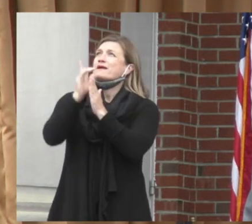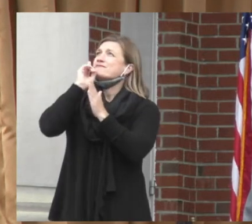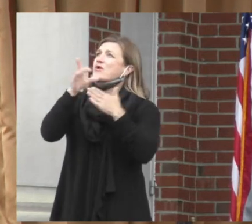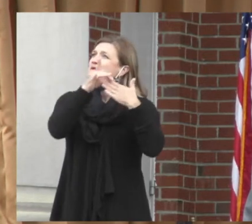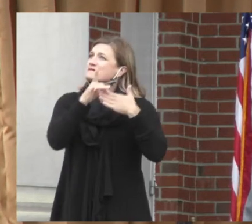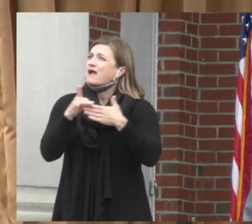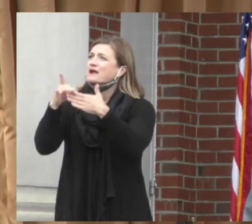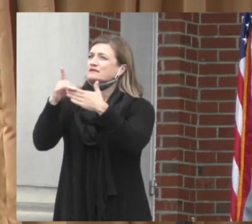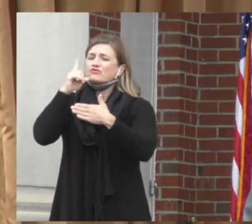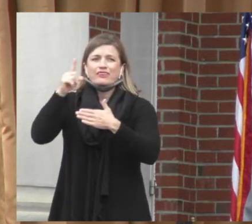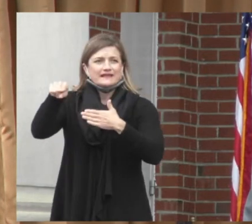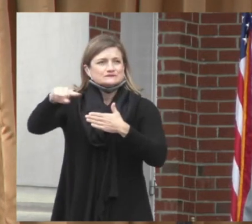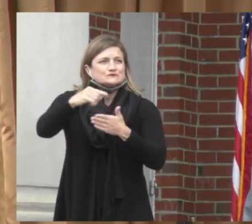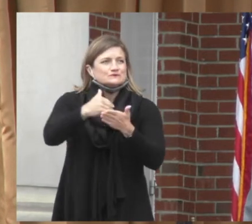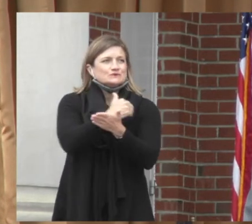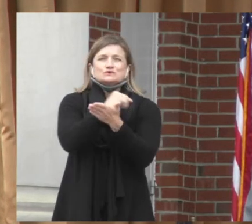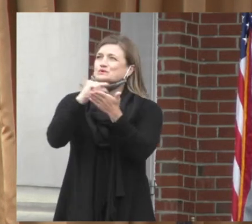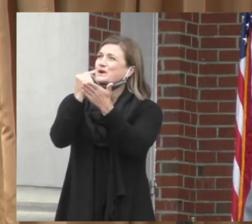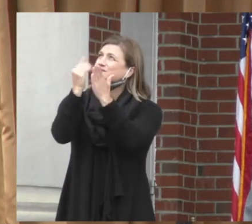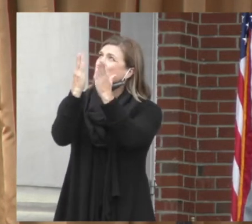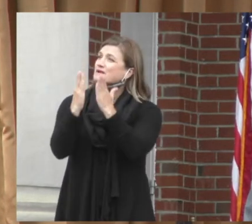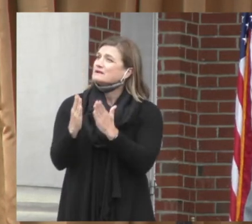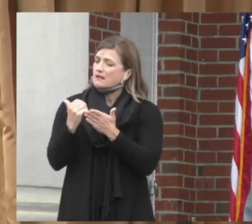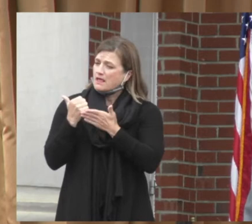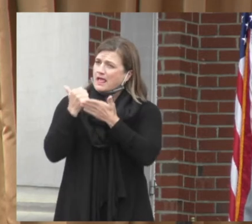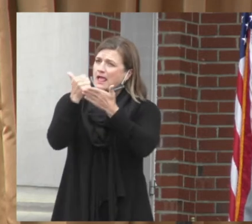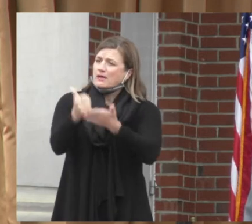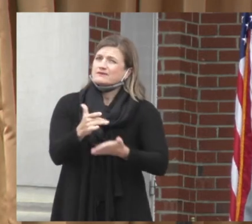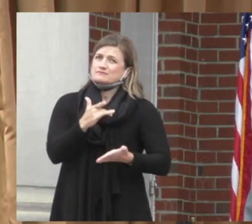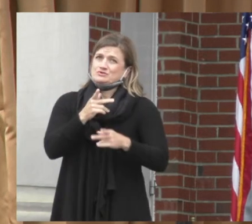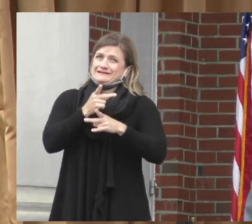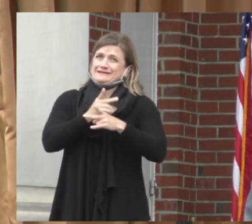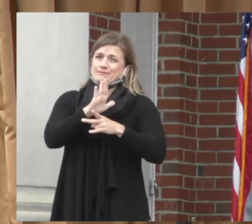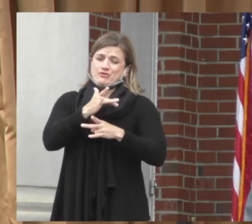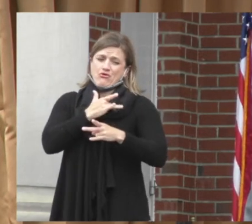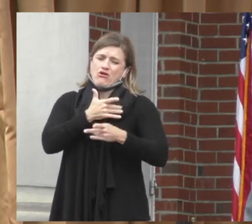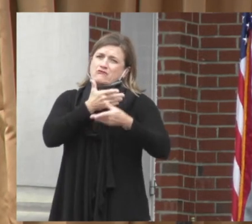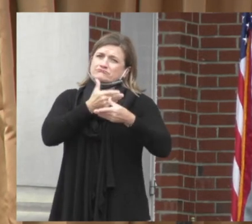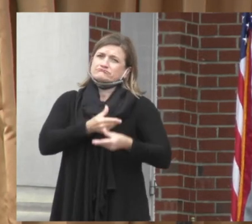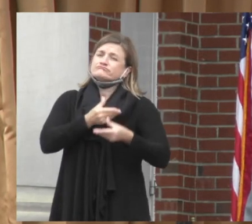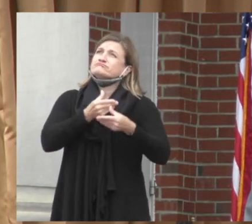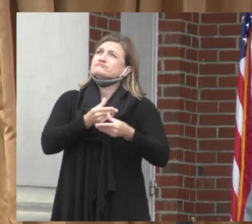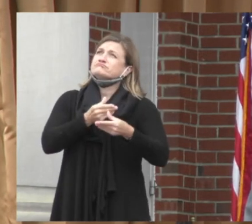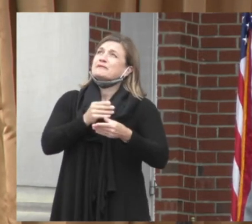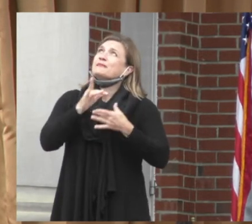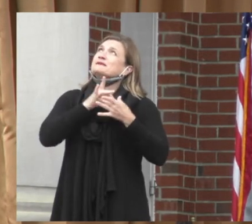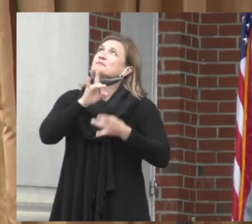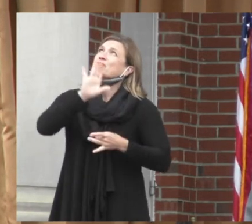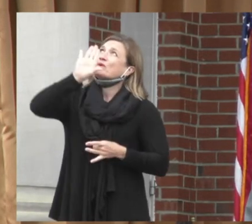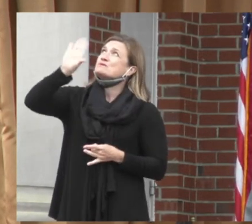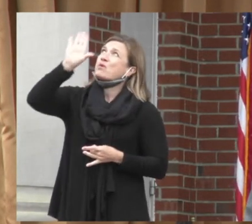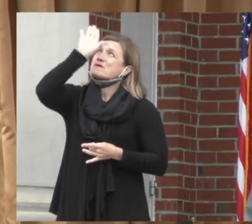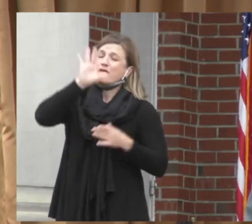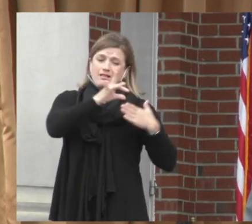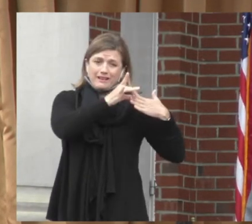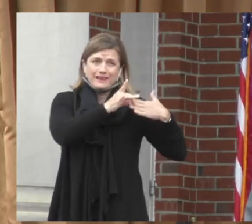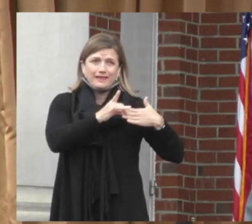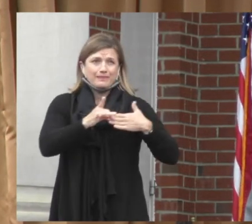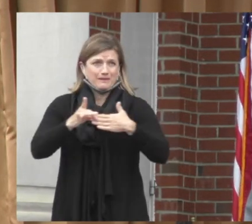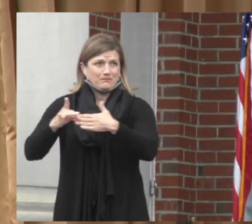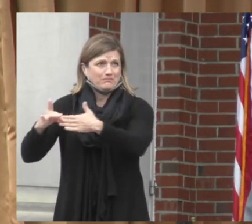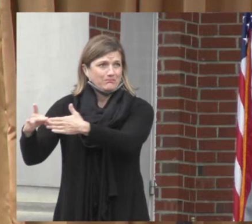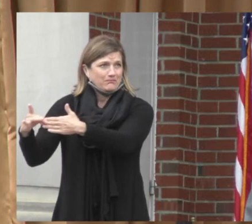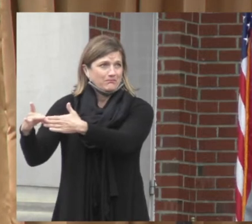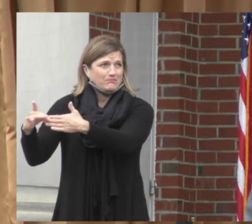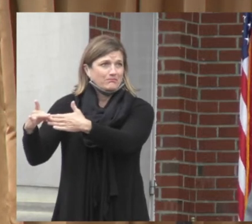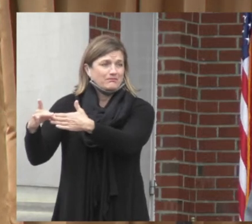these new graduates. Help them to have a tender heart to recognize your Spirit's leading and to clearly hear when and how you